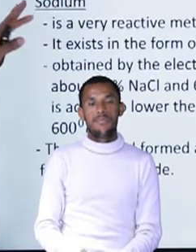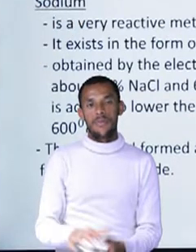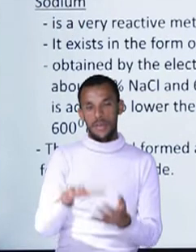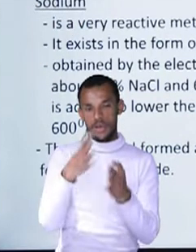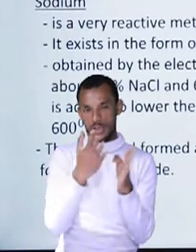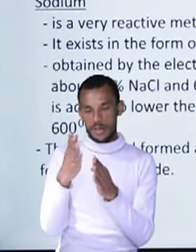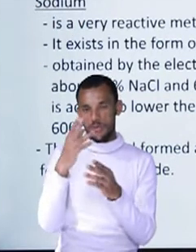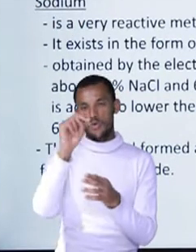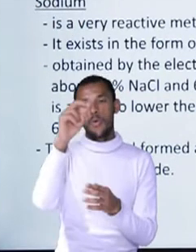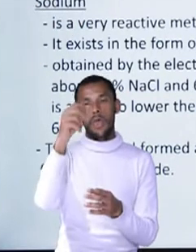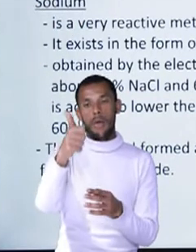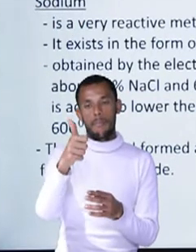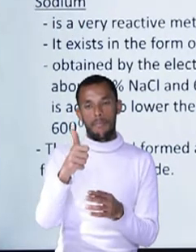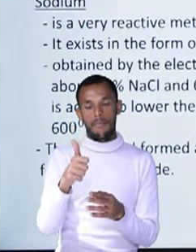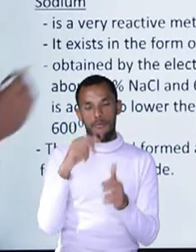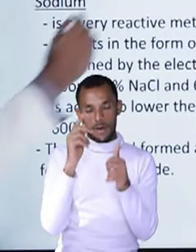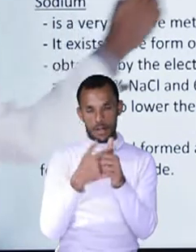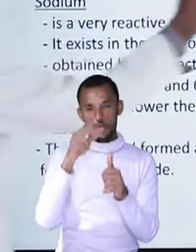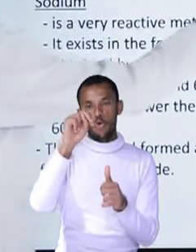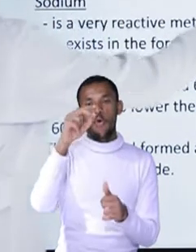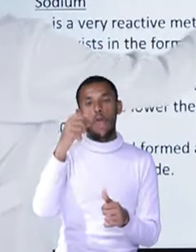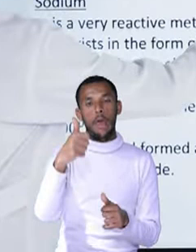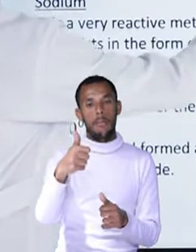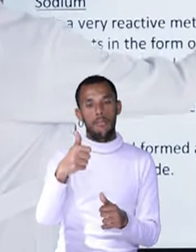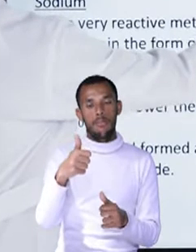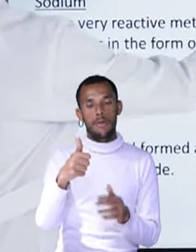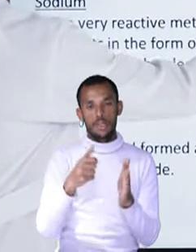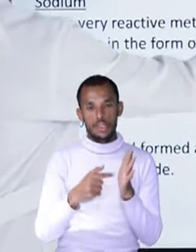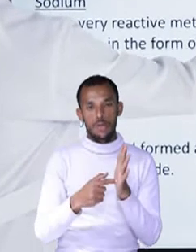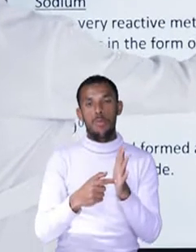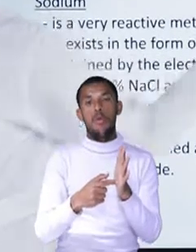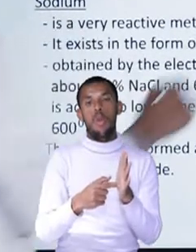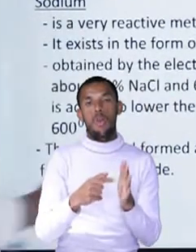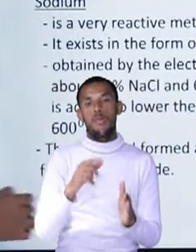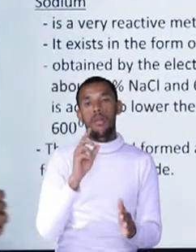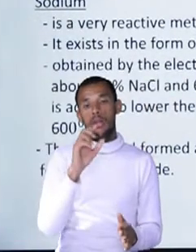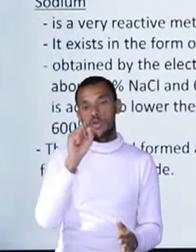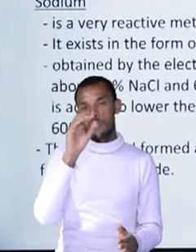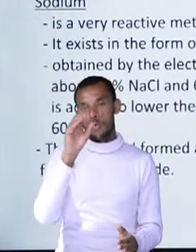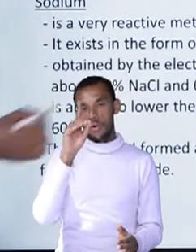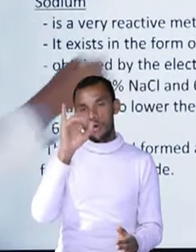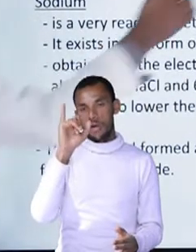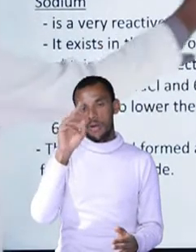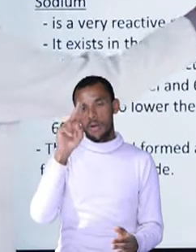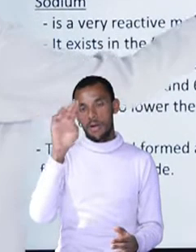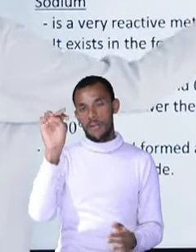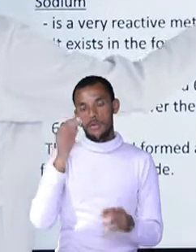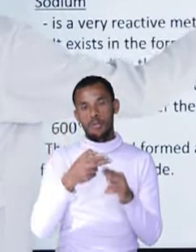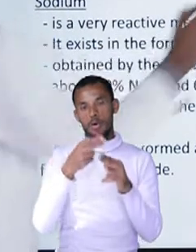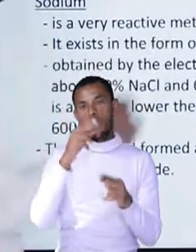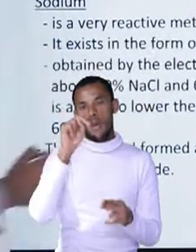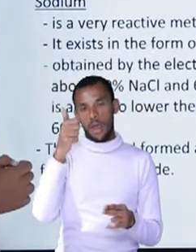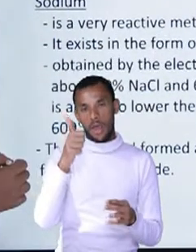Extraction of sodium. First, sodium, the symbol is Na. Sodium is atomic